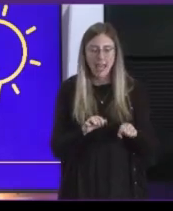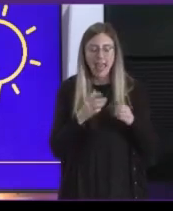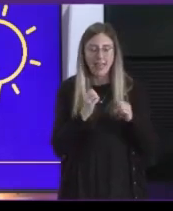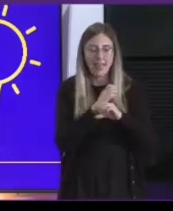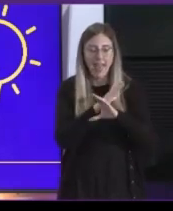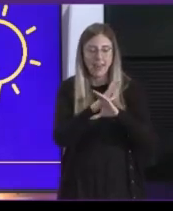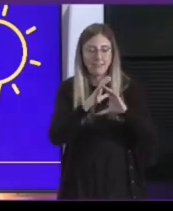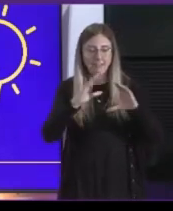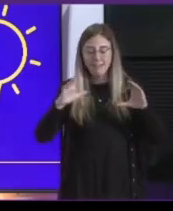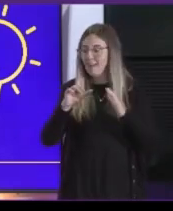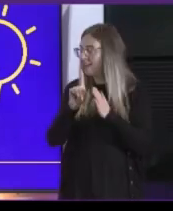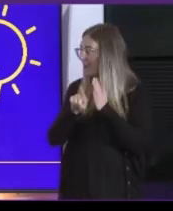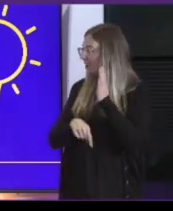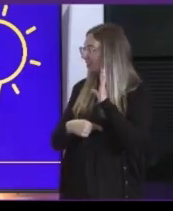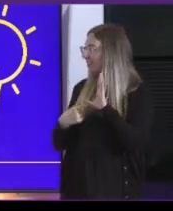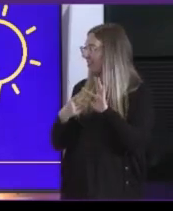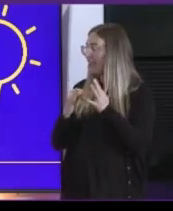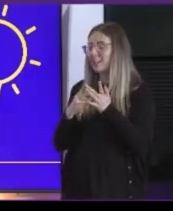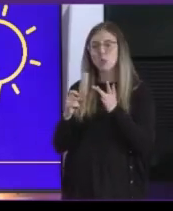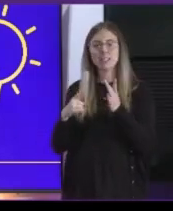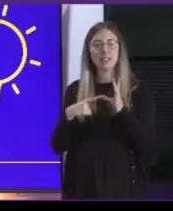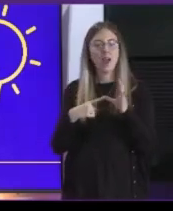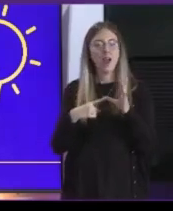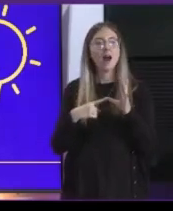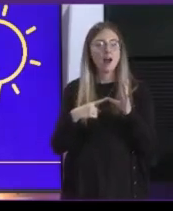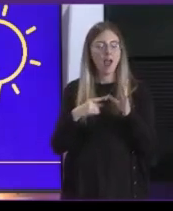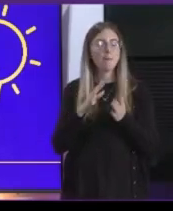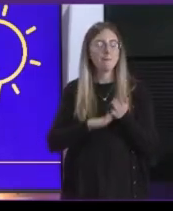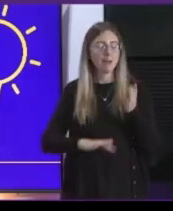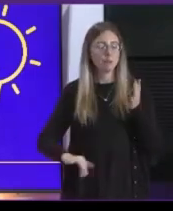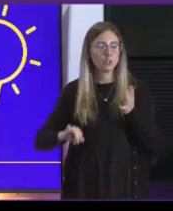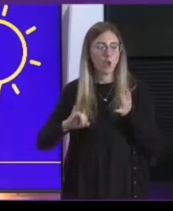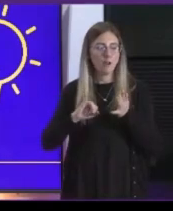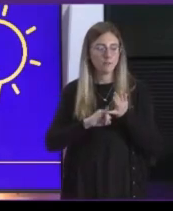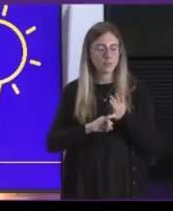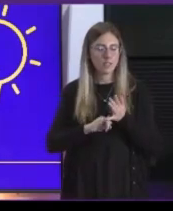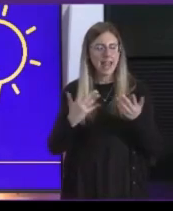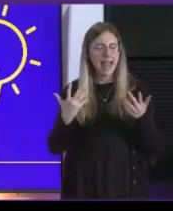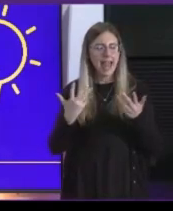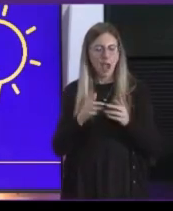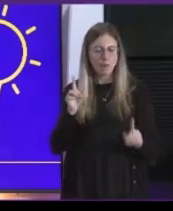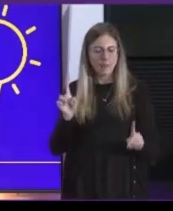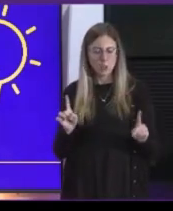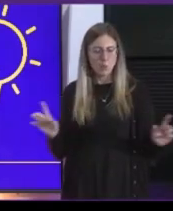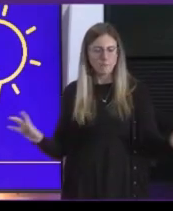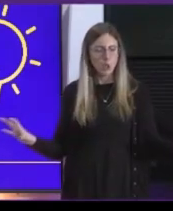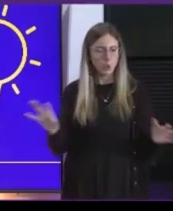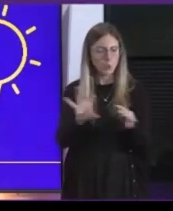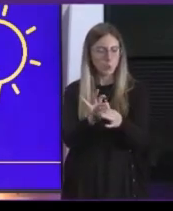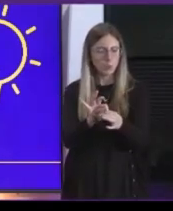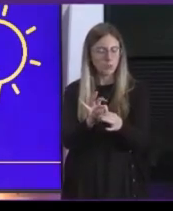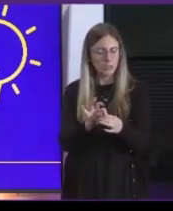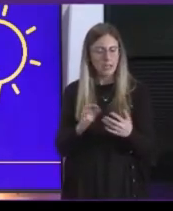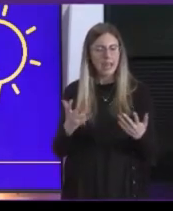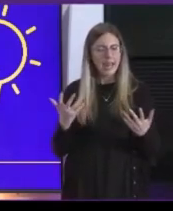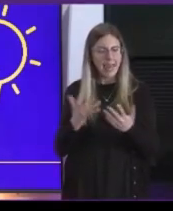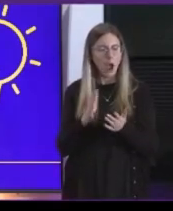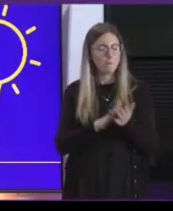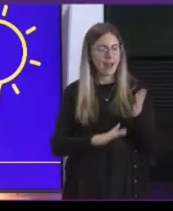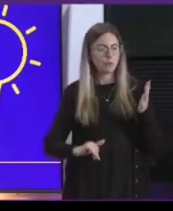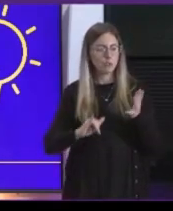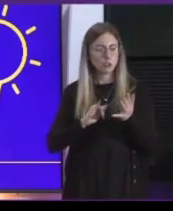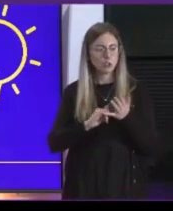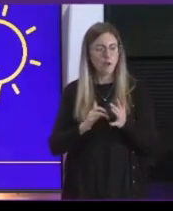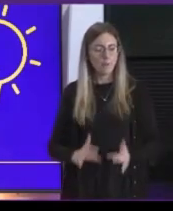to Jessica, your role at Microsoft and the global perspective, how do we join those two dots? Could you tell me a bit about your role and also the way that Microsoft